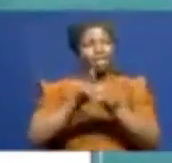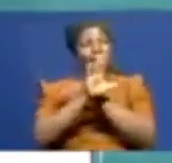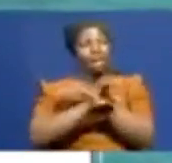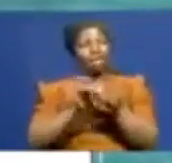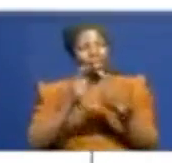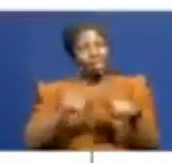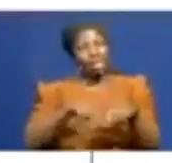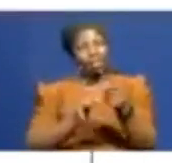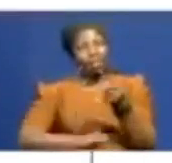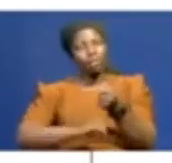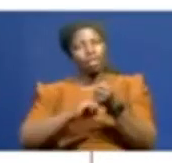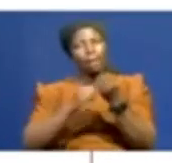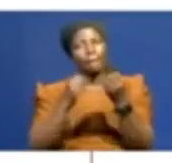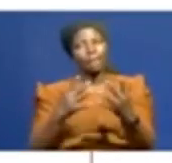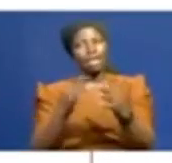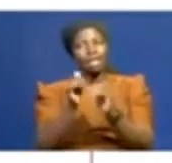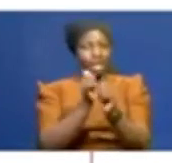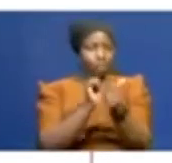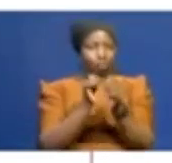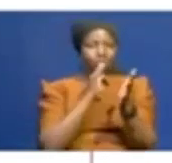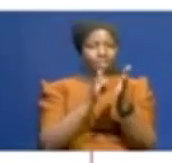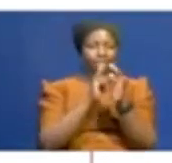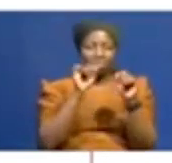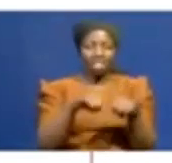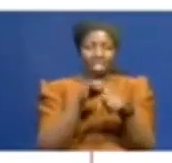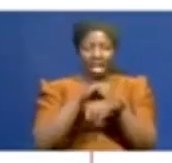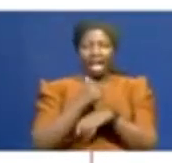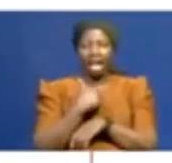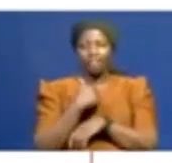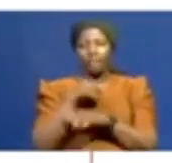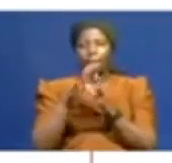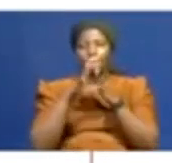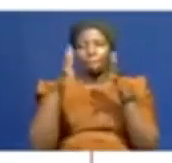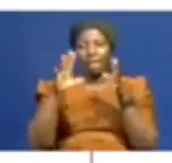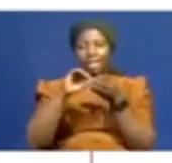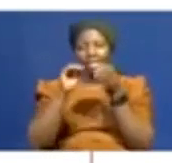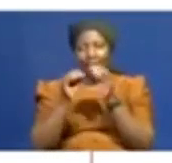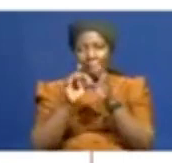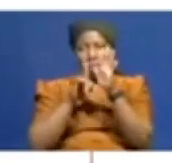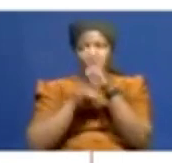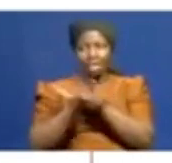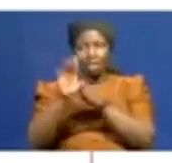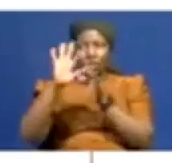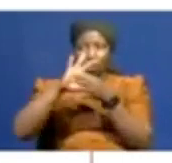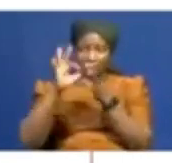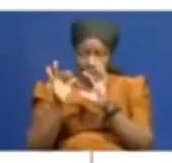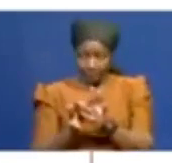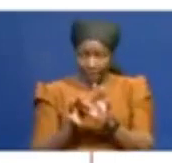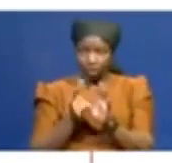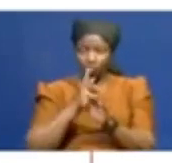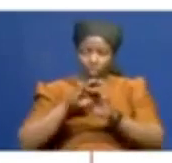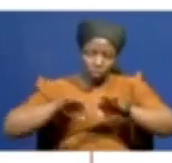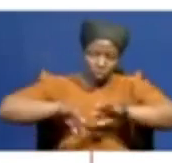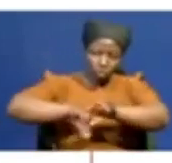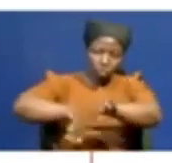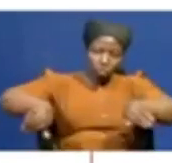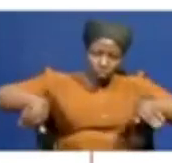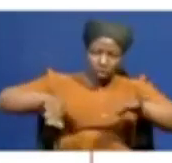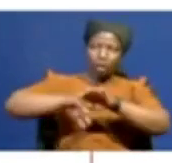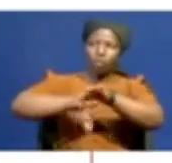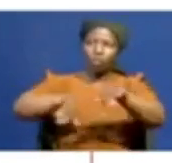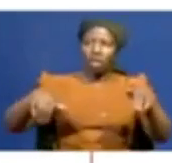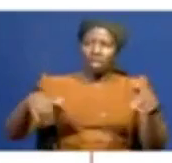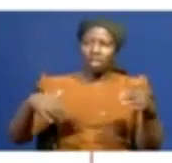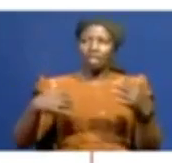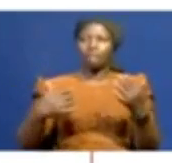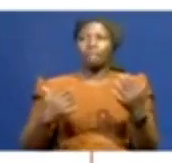many disciplines, so that we can have bigger numbers in Olympics. So swimming coming in,